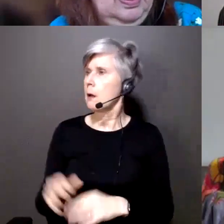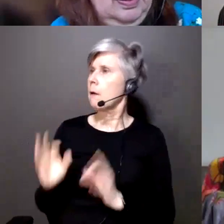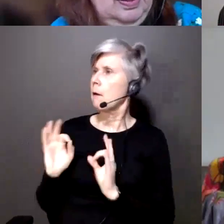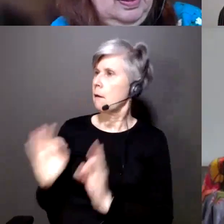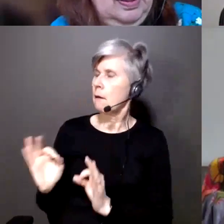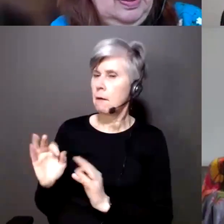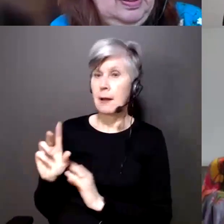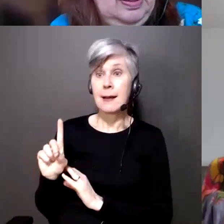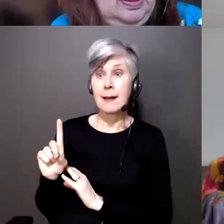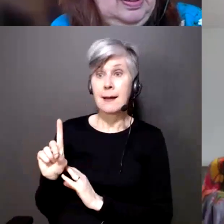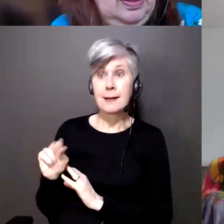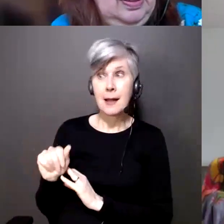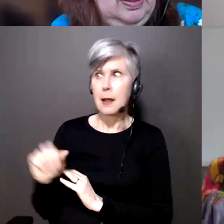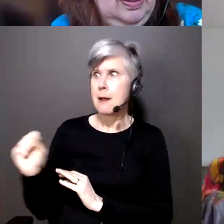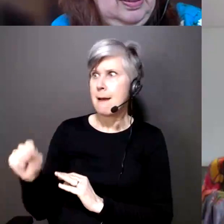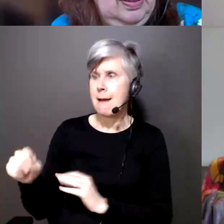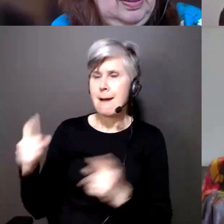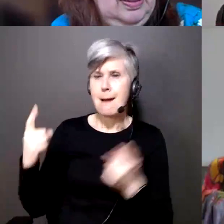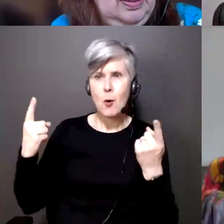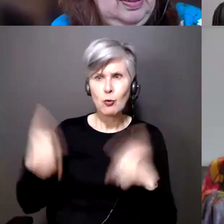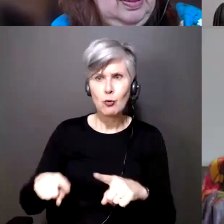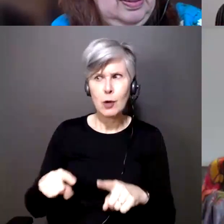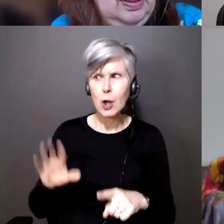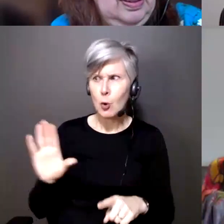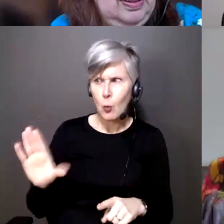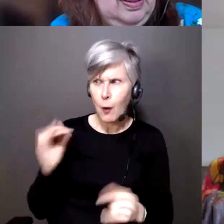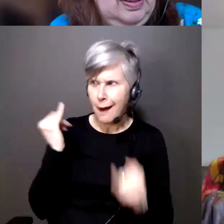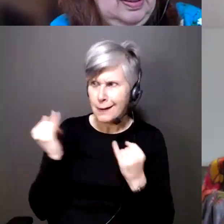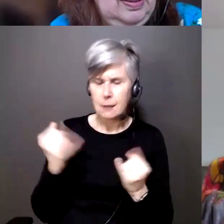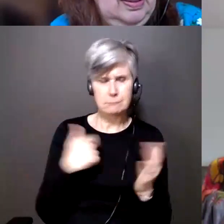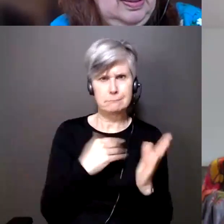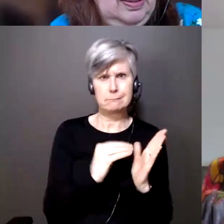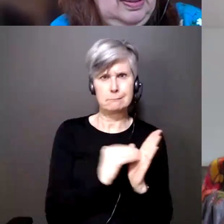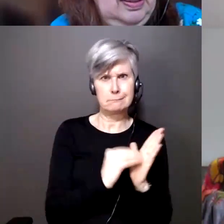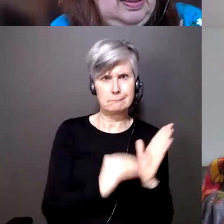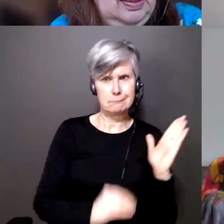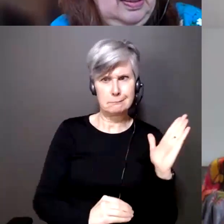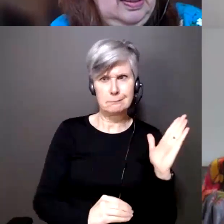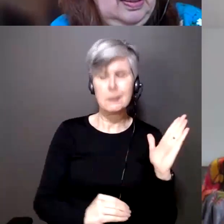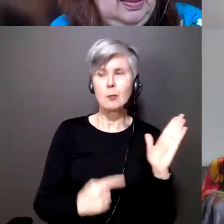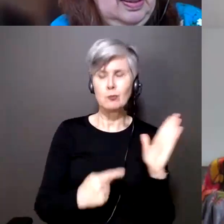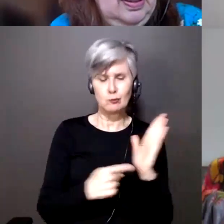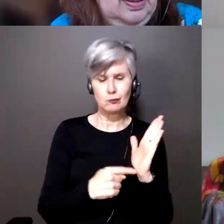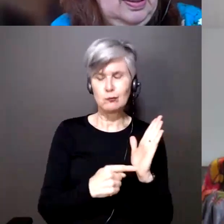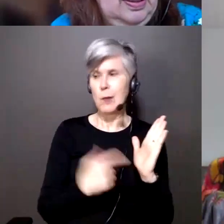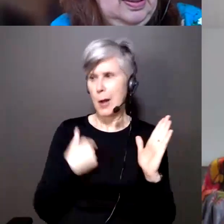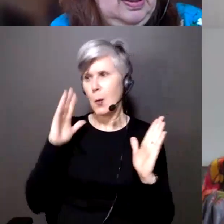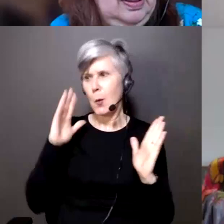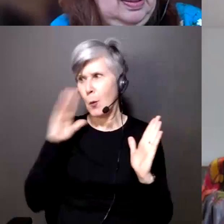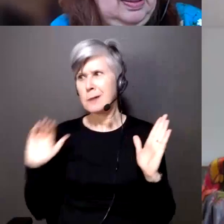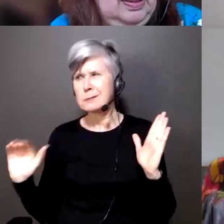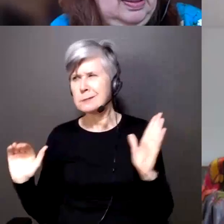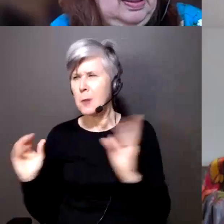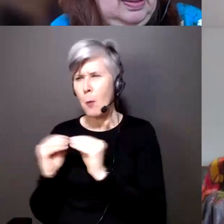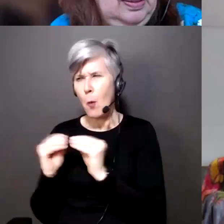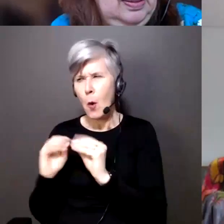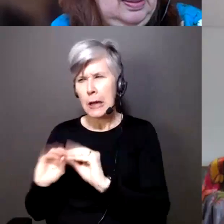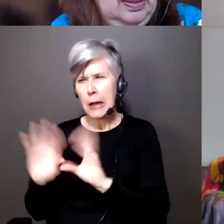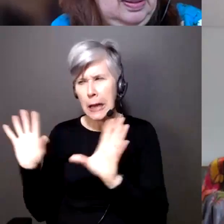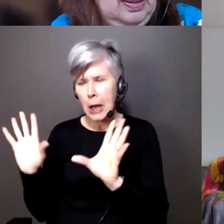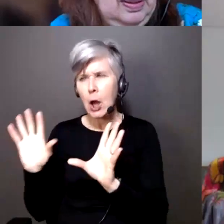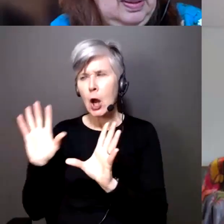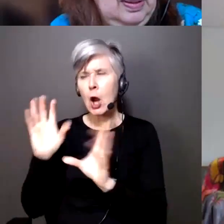solutions. I've taken some notes. I might follow up with you, but I'm going to bring these to our building management team along with other solutions we've